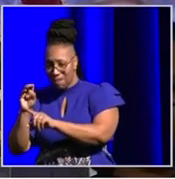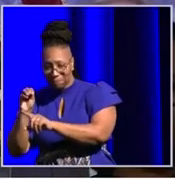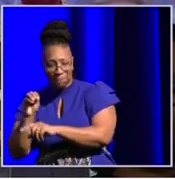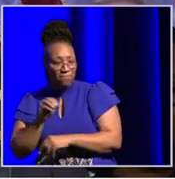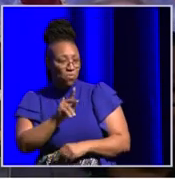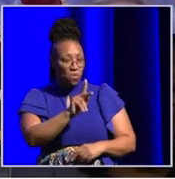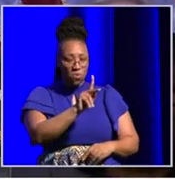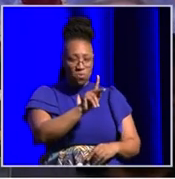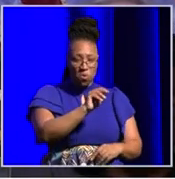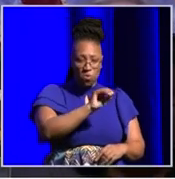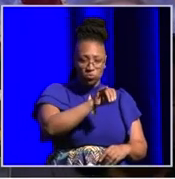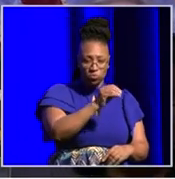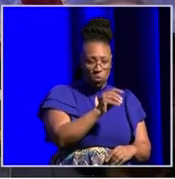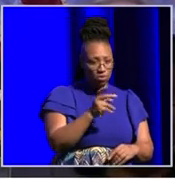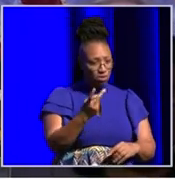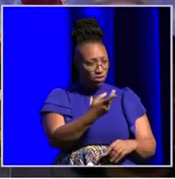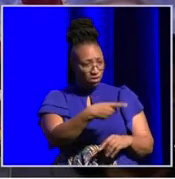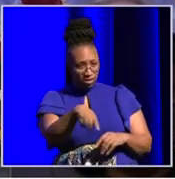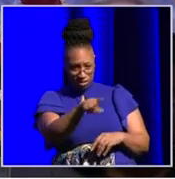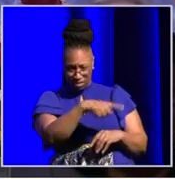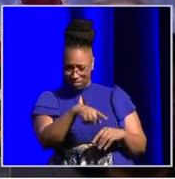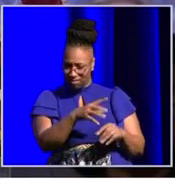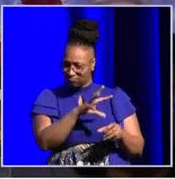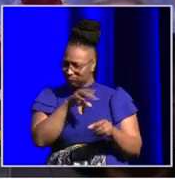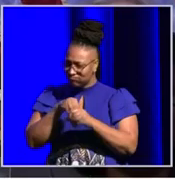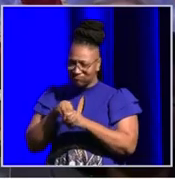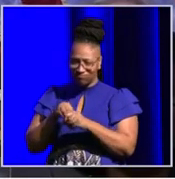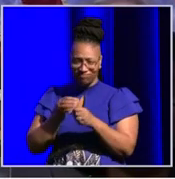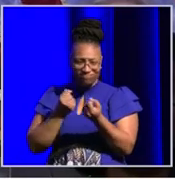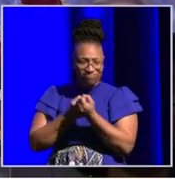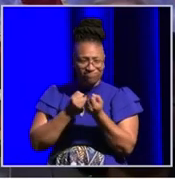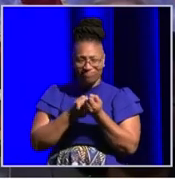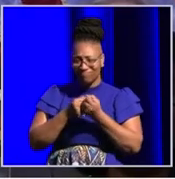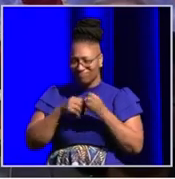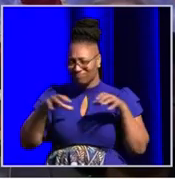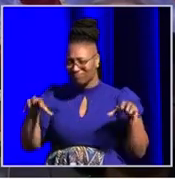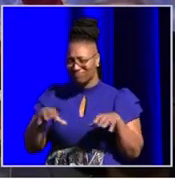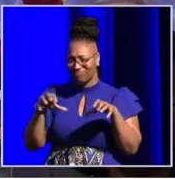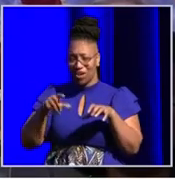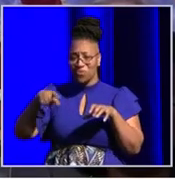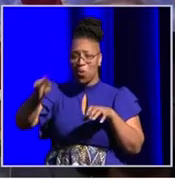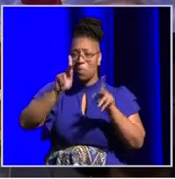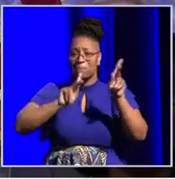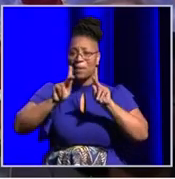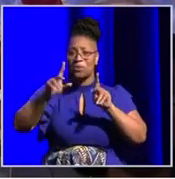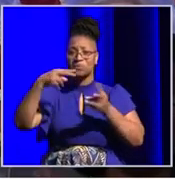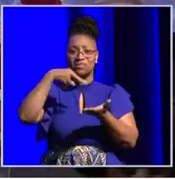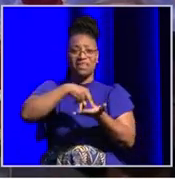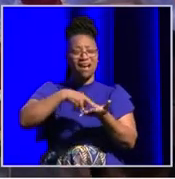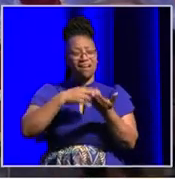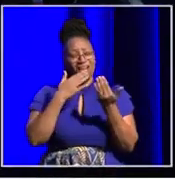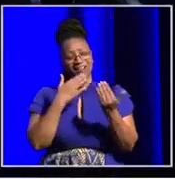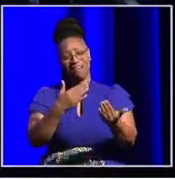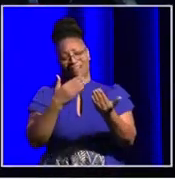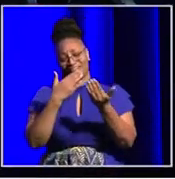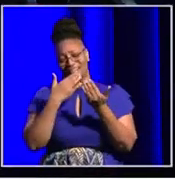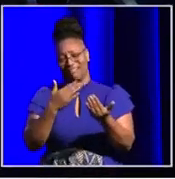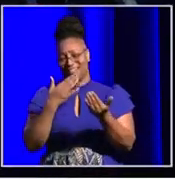all those people who are the reason that I am here standing before you as an ex-at-large council member.